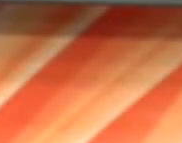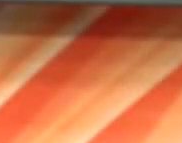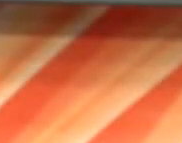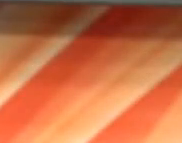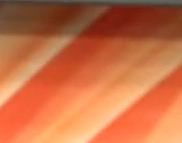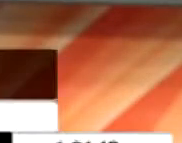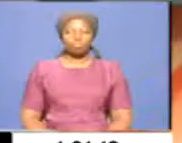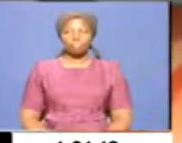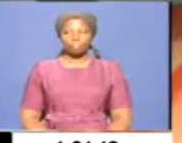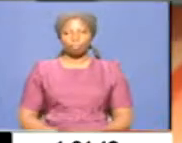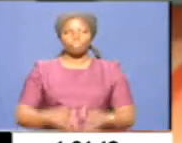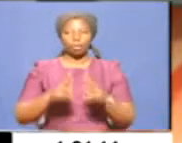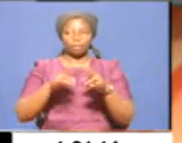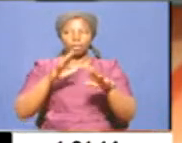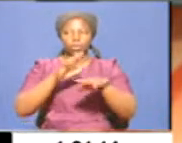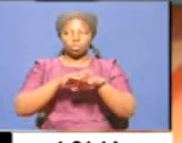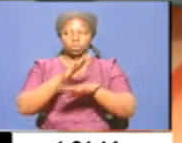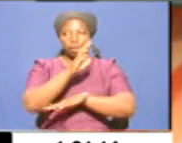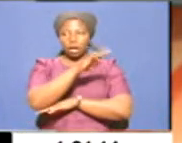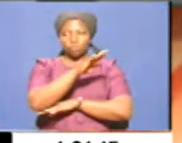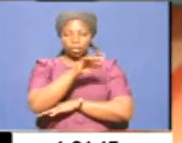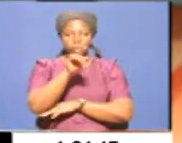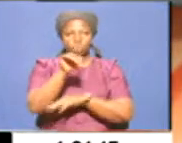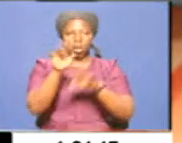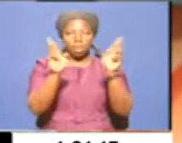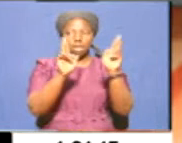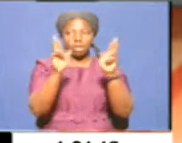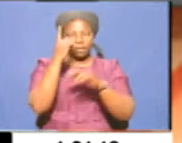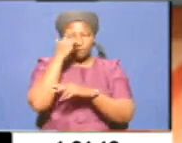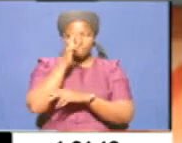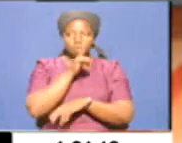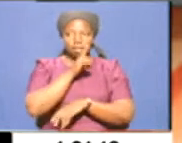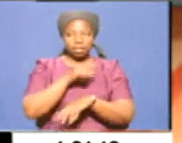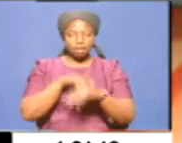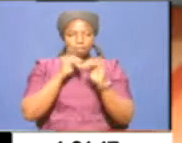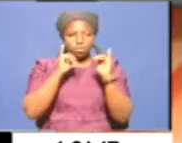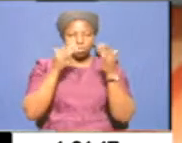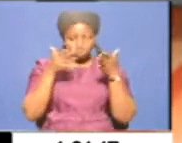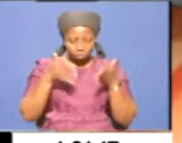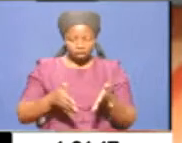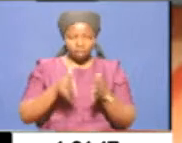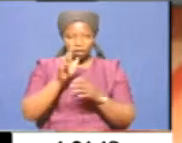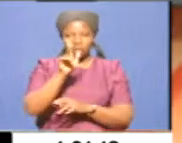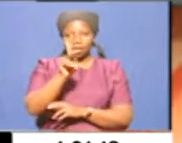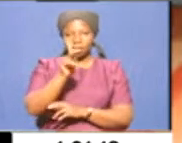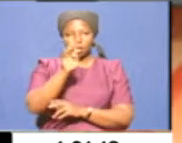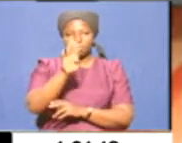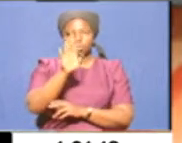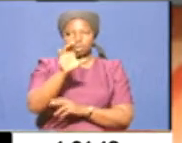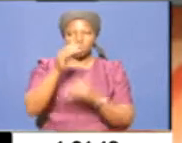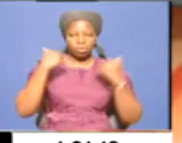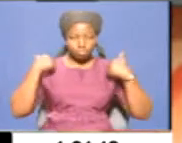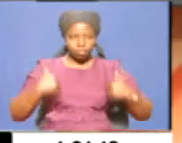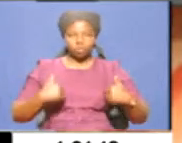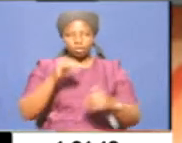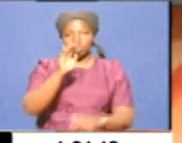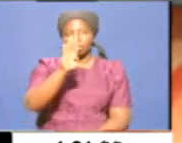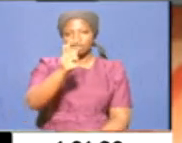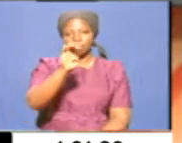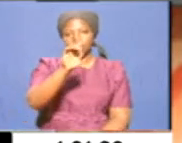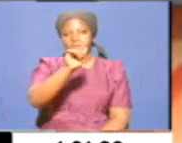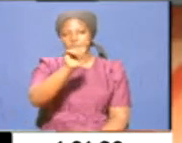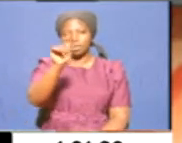A very good afternoon to you. You are in time for the lunchtime news here on KBC Channel 1. My name is Betty Kiptum. My colleague on the sign